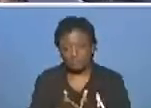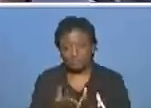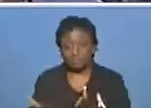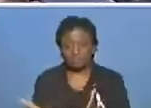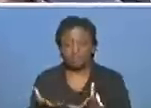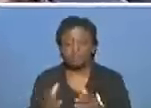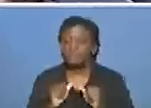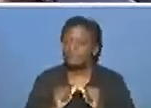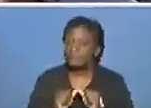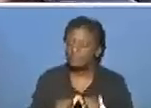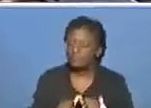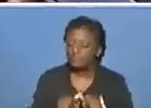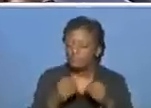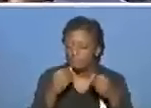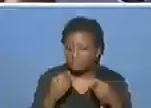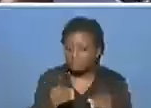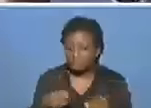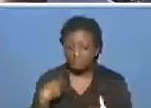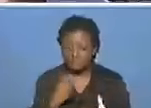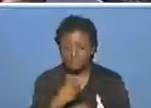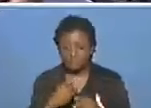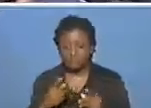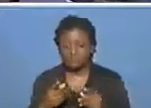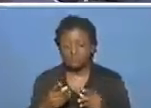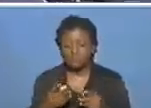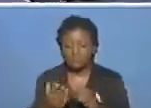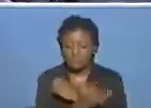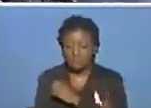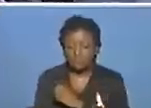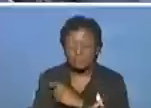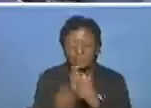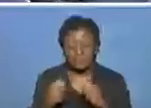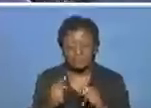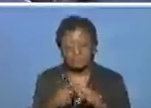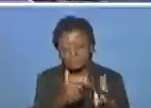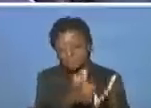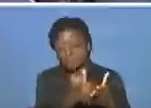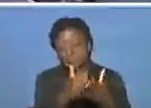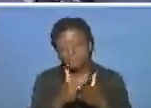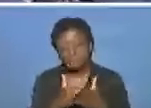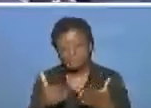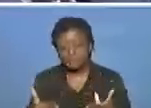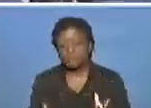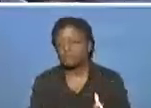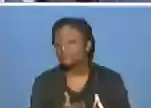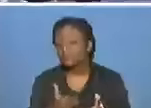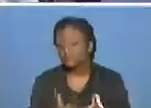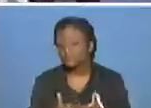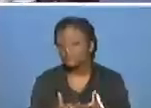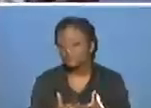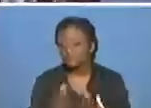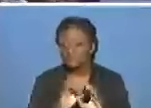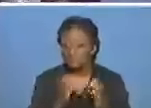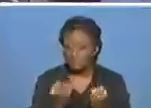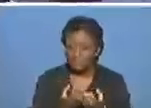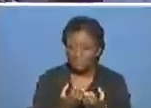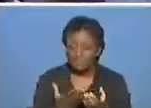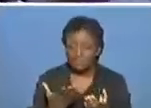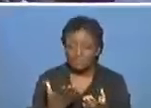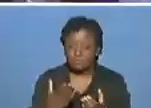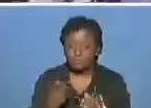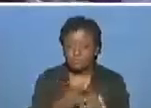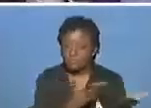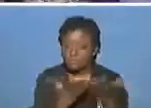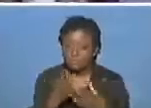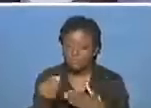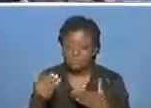to market our destination and try to attract those new companies and to bring their